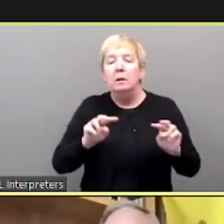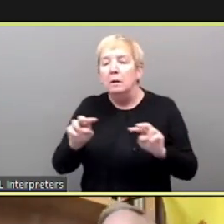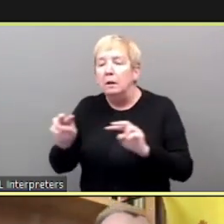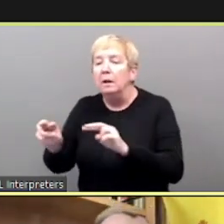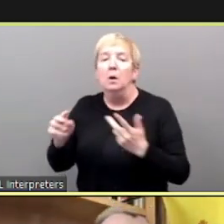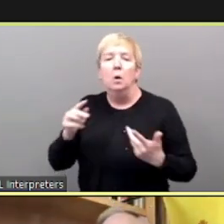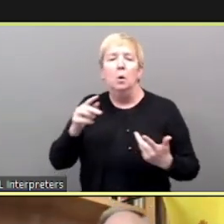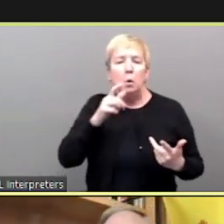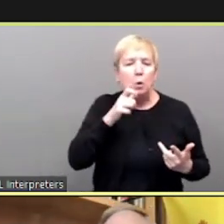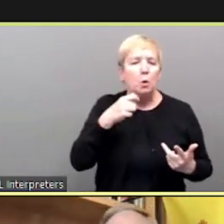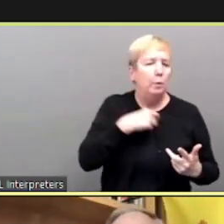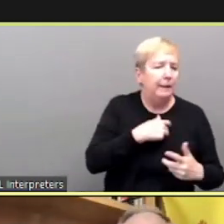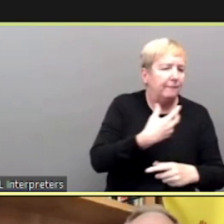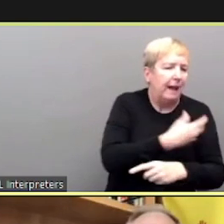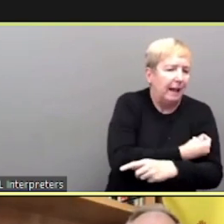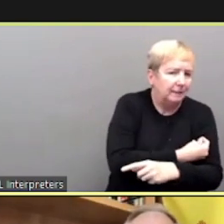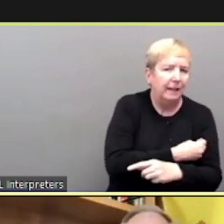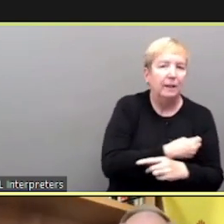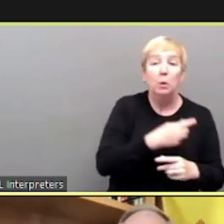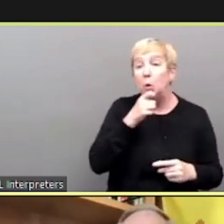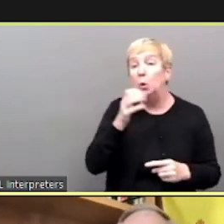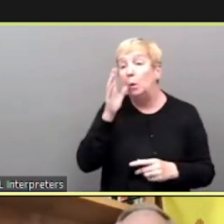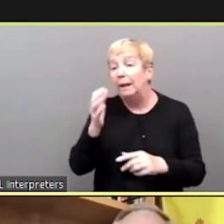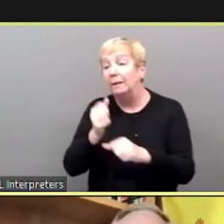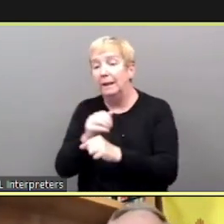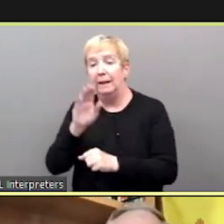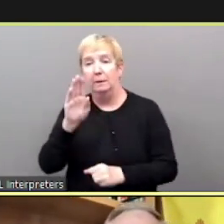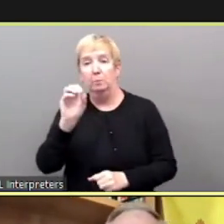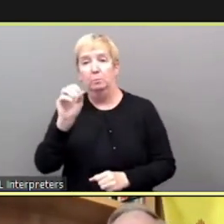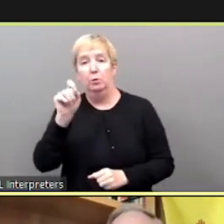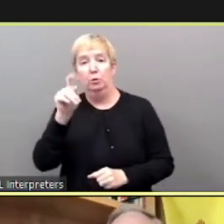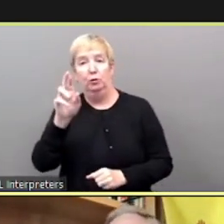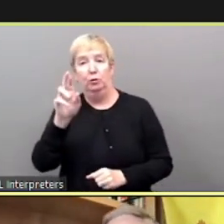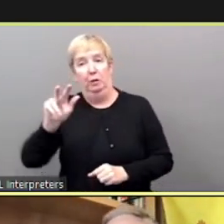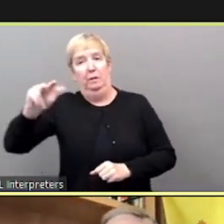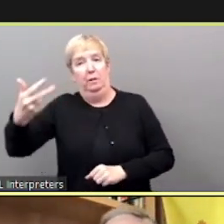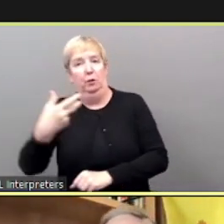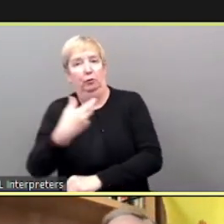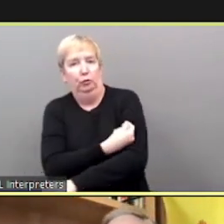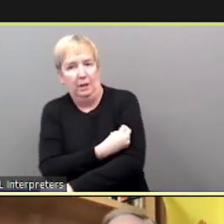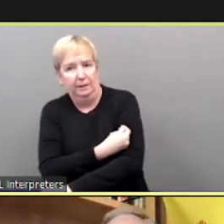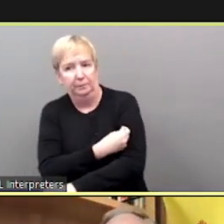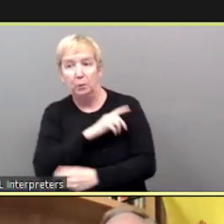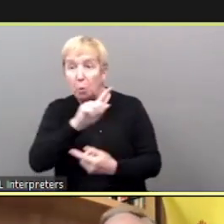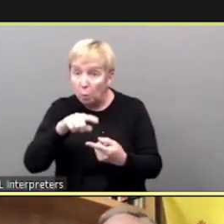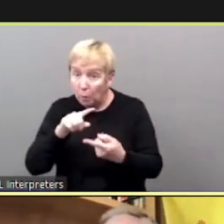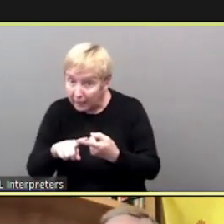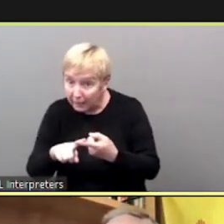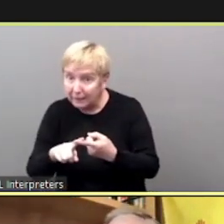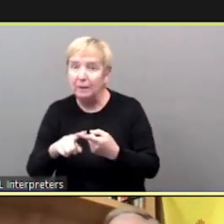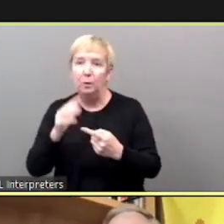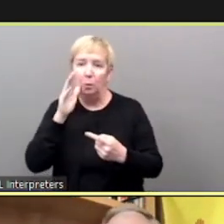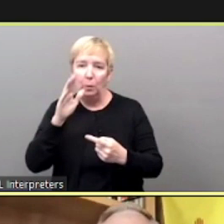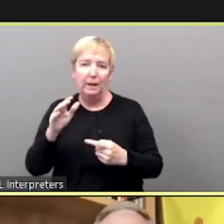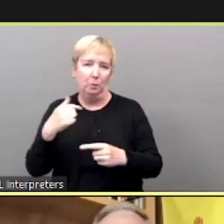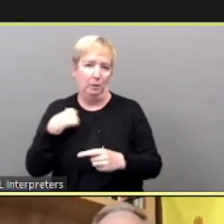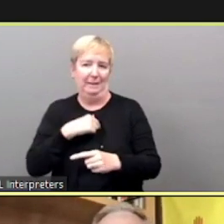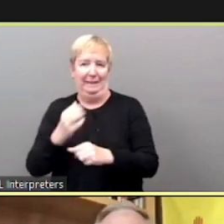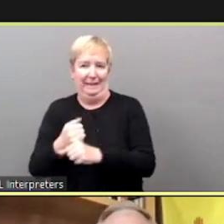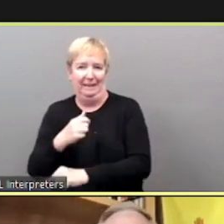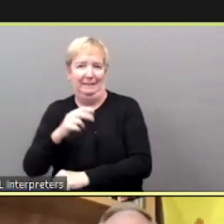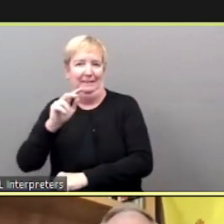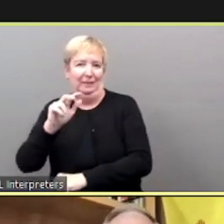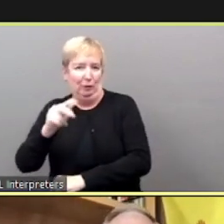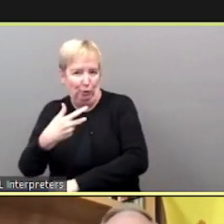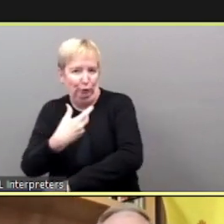vaccinating with a booster shot, and then how, and how long after the second dose of the primary series are